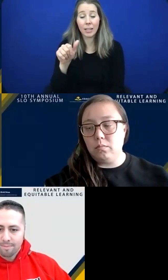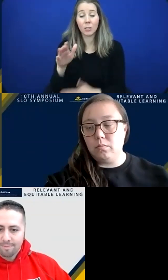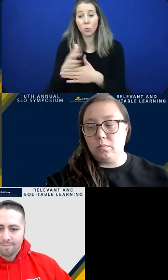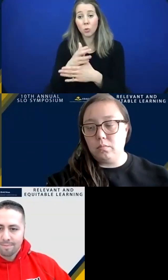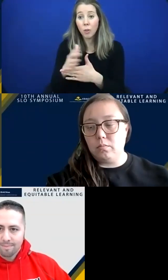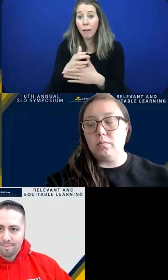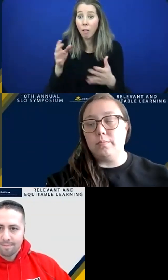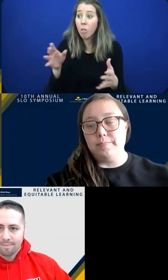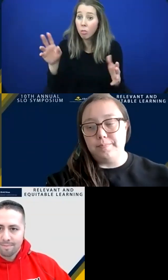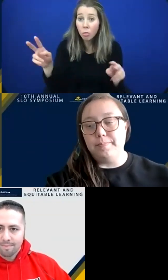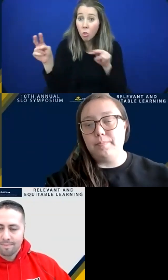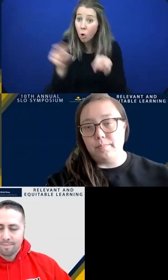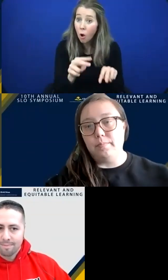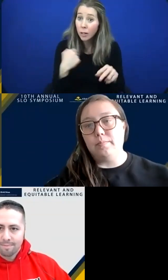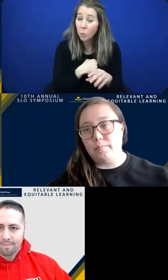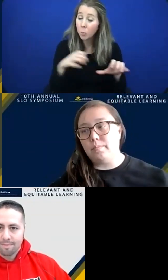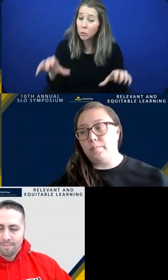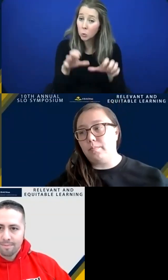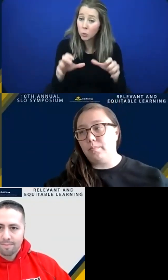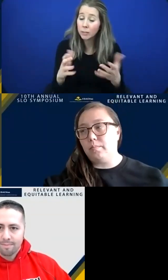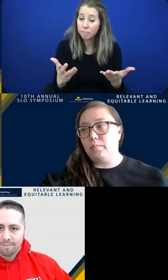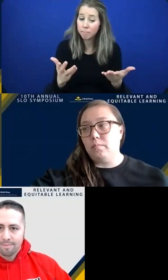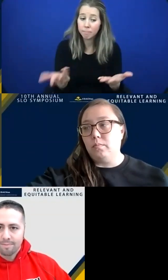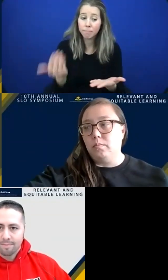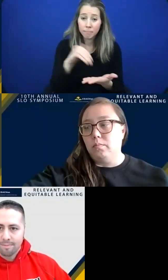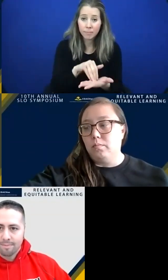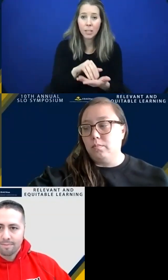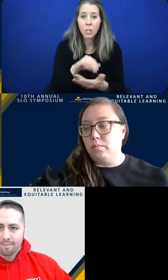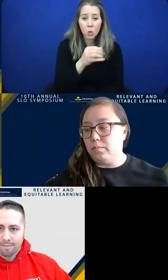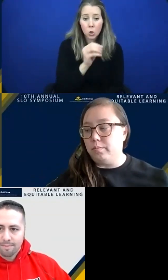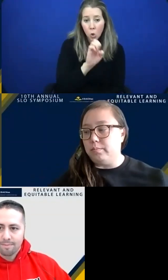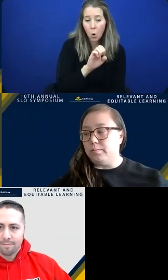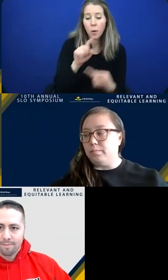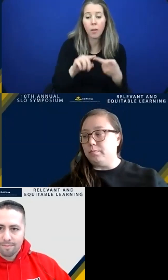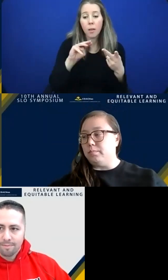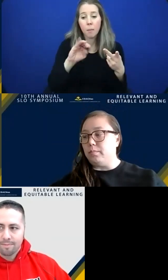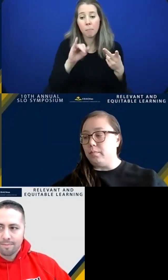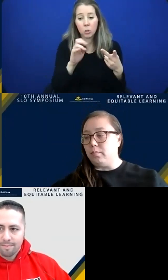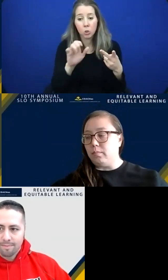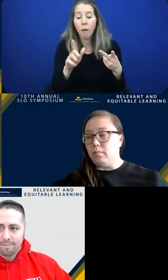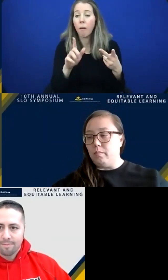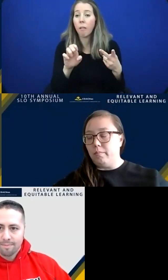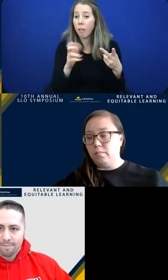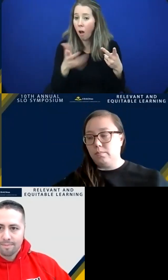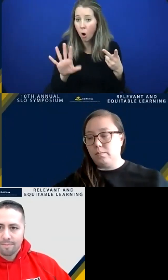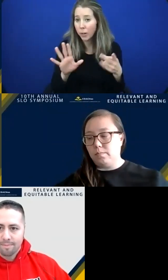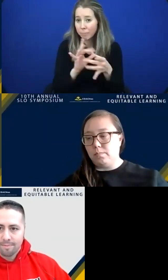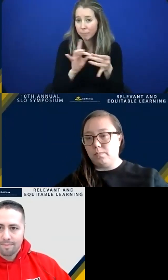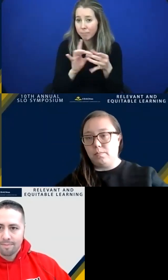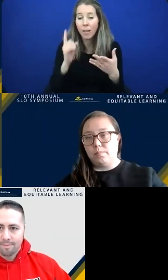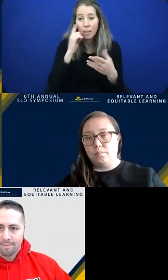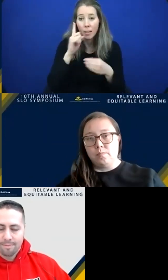at what we're doing. Again, as Joe and Michelle have already referenced, think about this from the